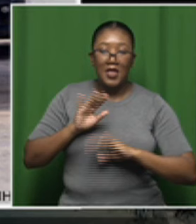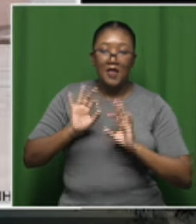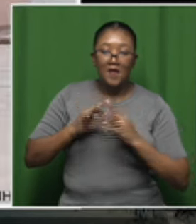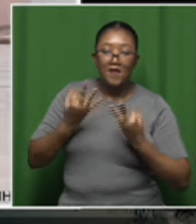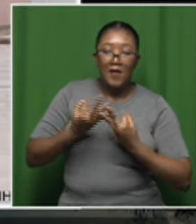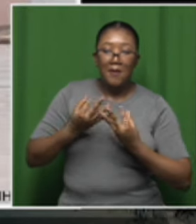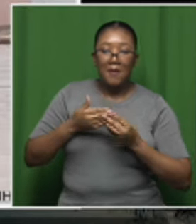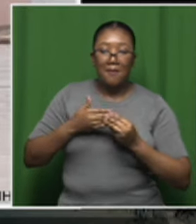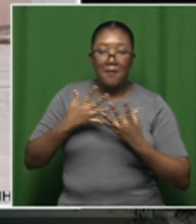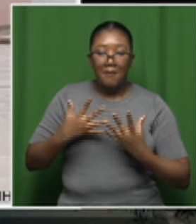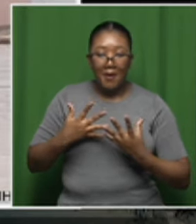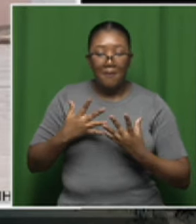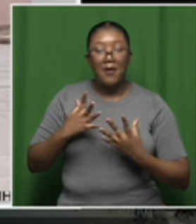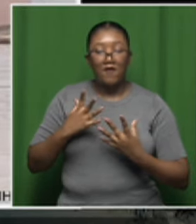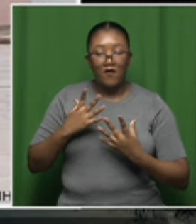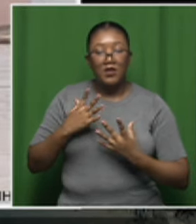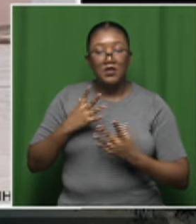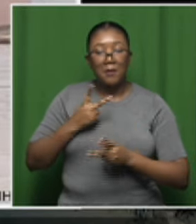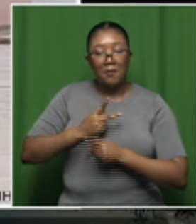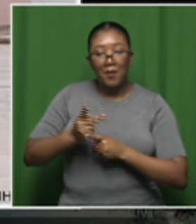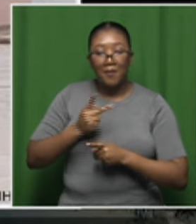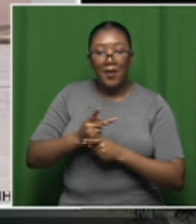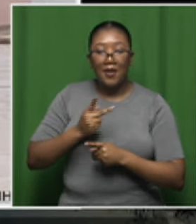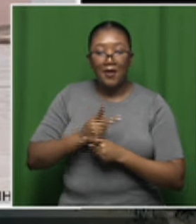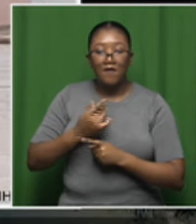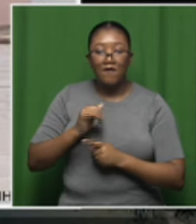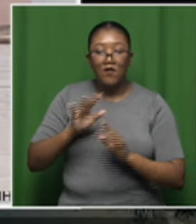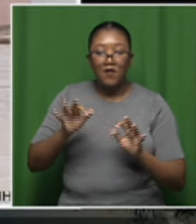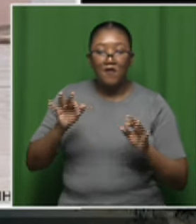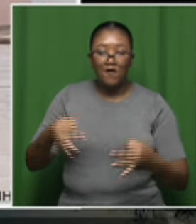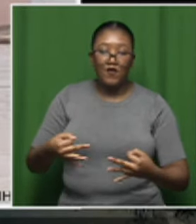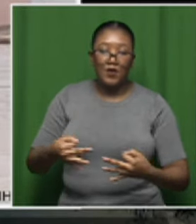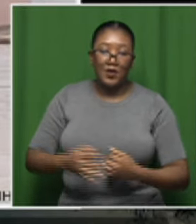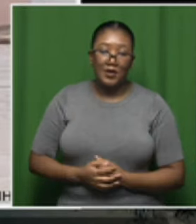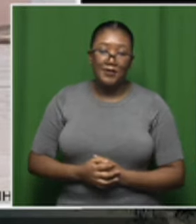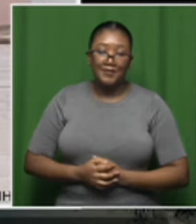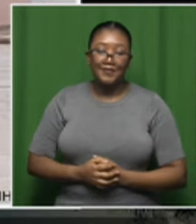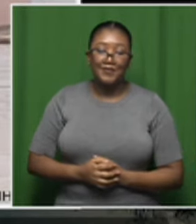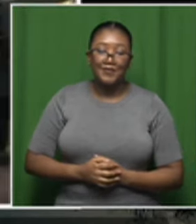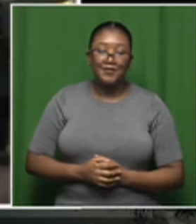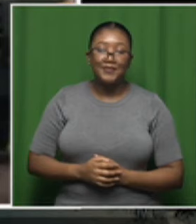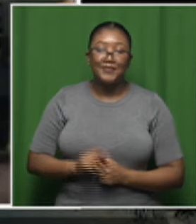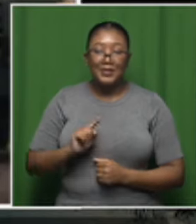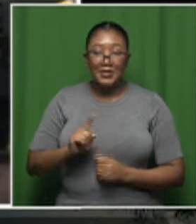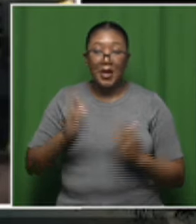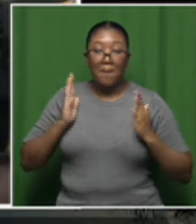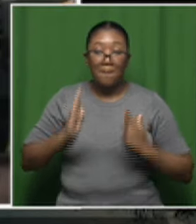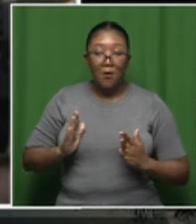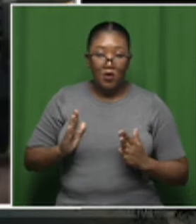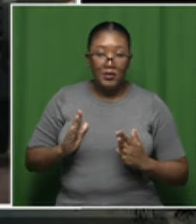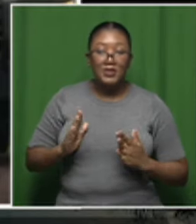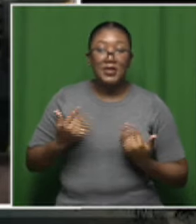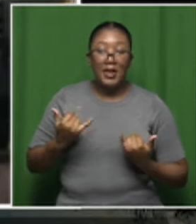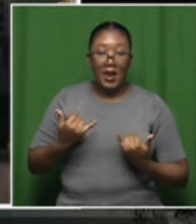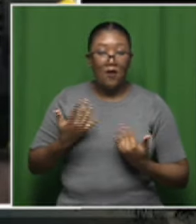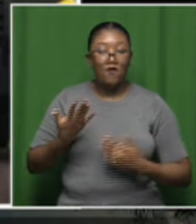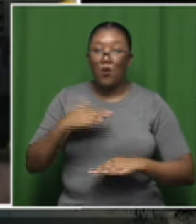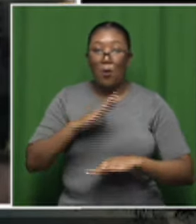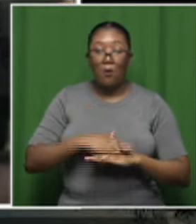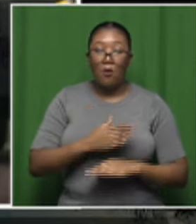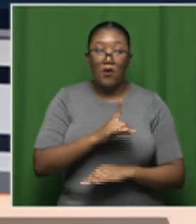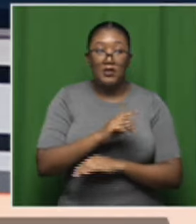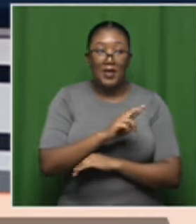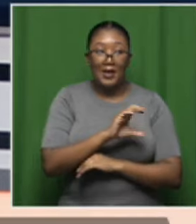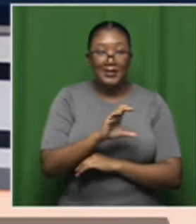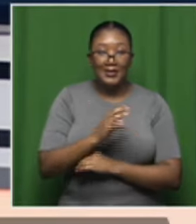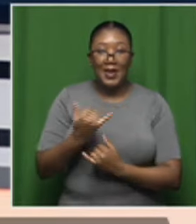preparing for funerals so that they can find closure. The bodies are now out of the DRC. Now,